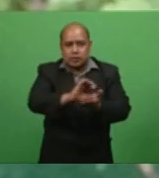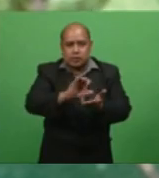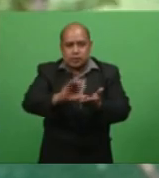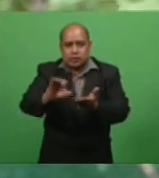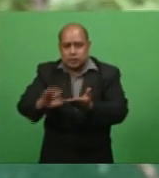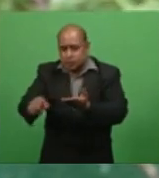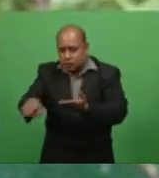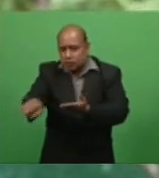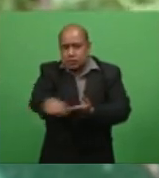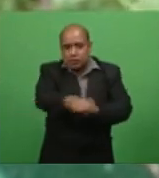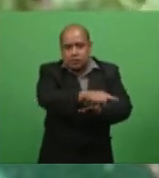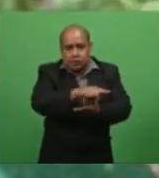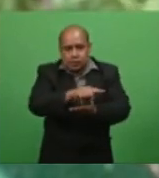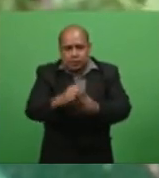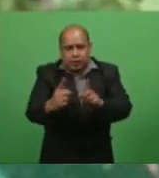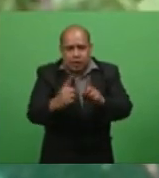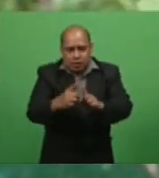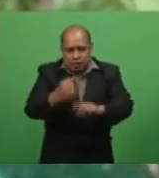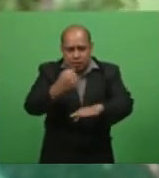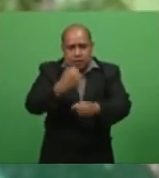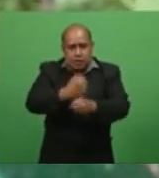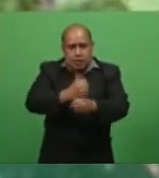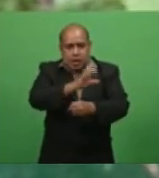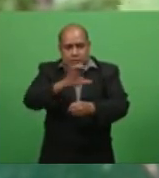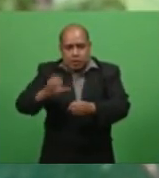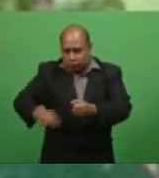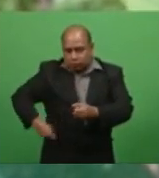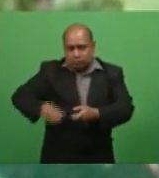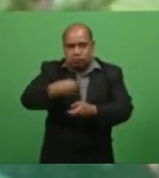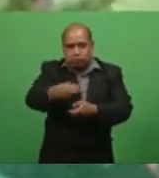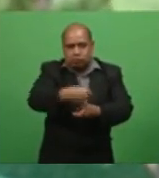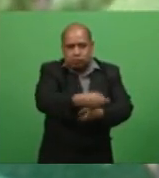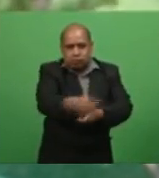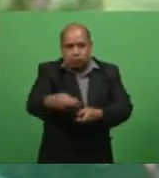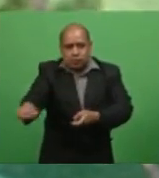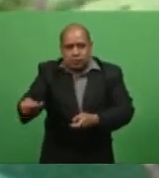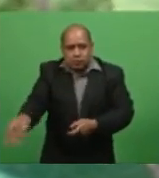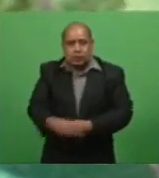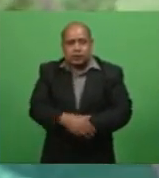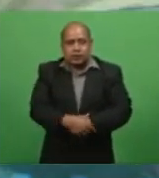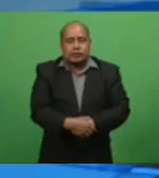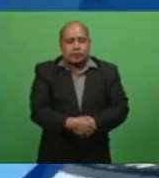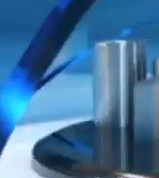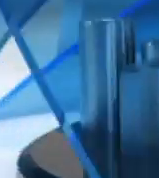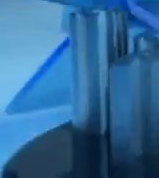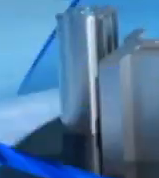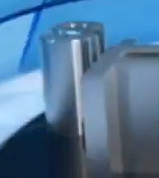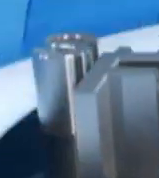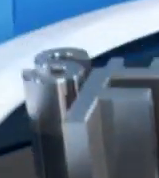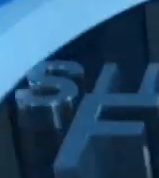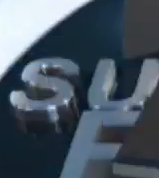Corp, which was established in 2003. Apinisawang Kertobu, FBC News.